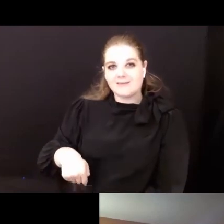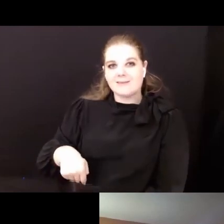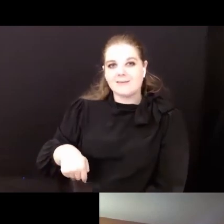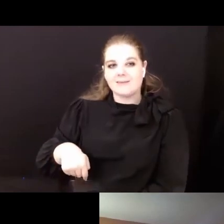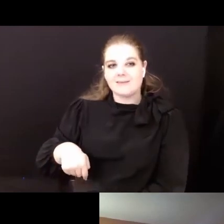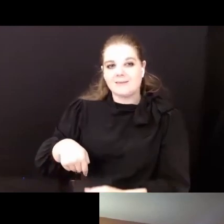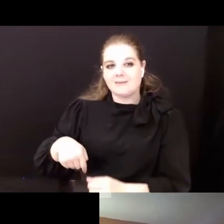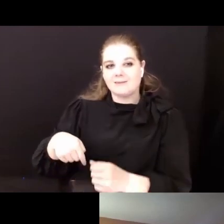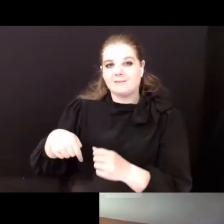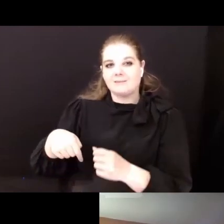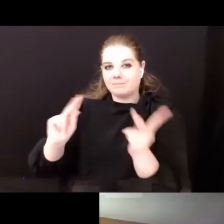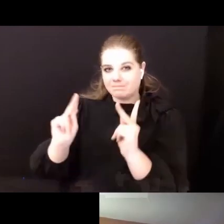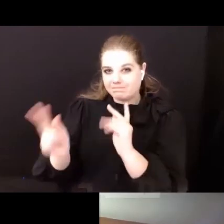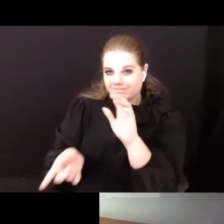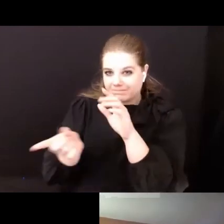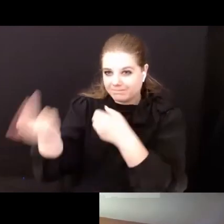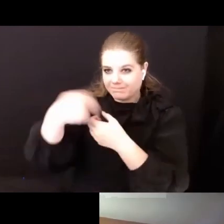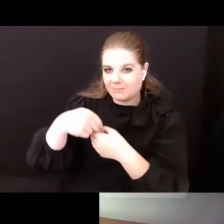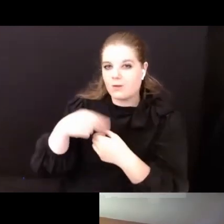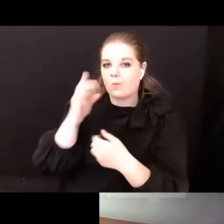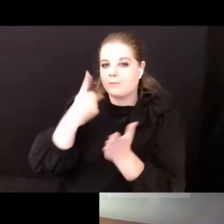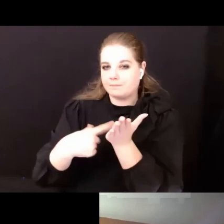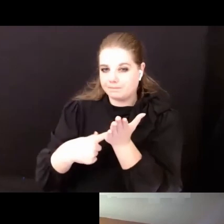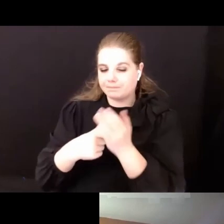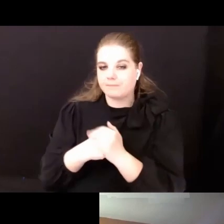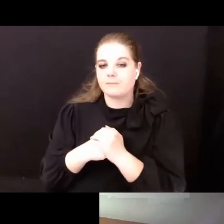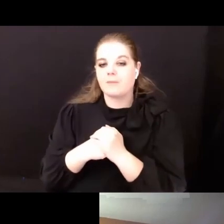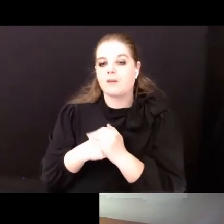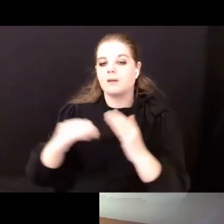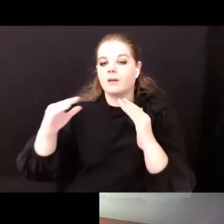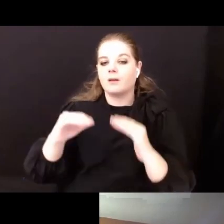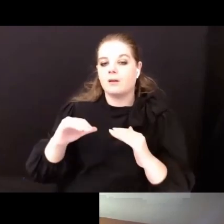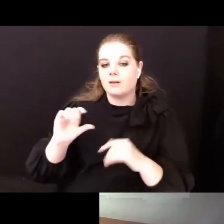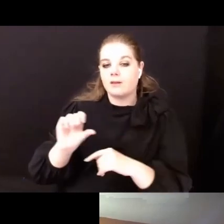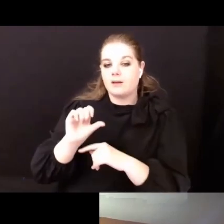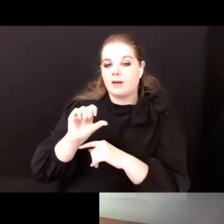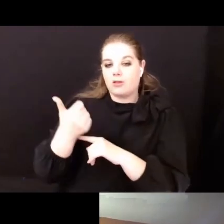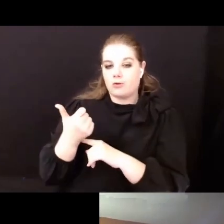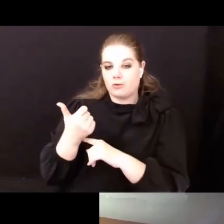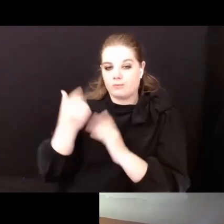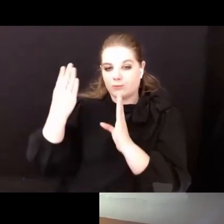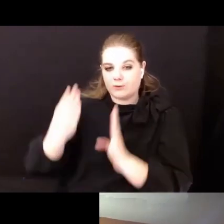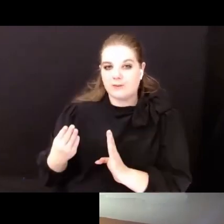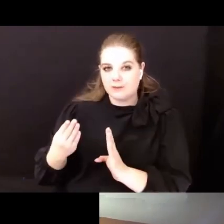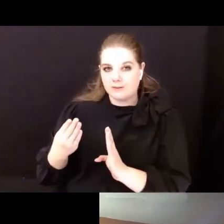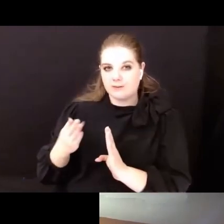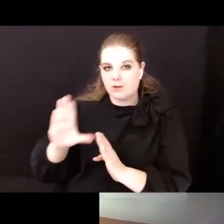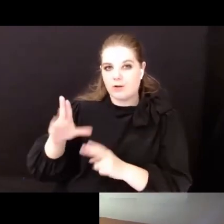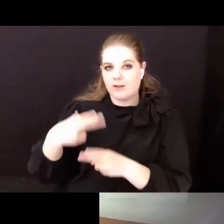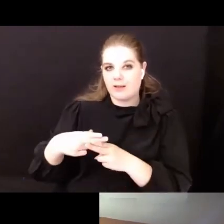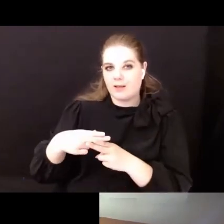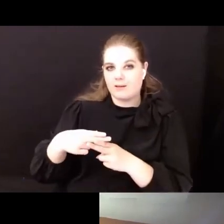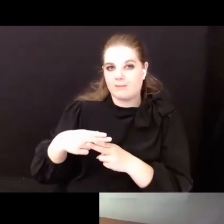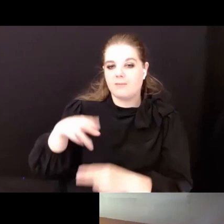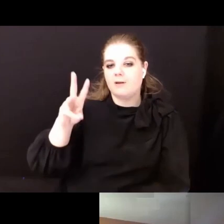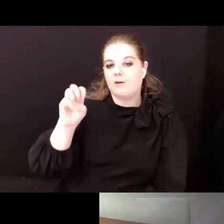attendees, will be talking with us, and the other member who will be sharing with us, her name is